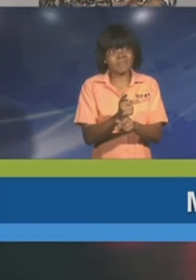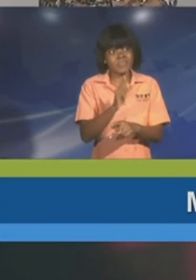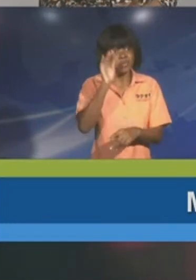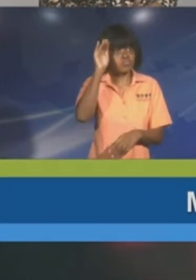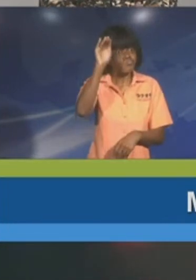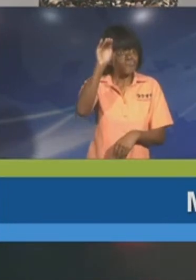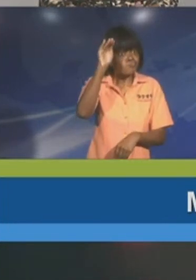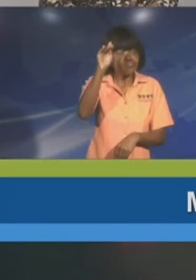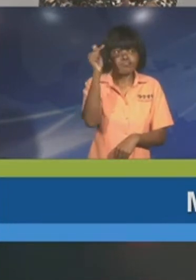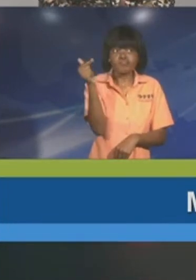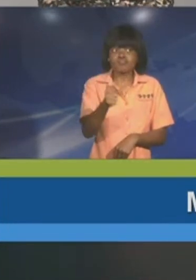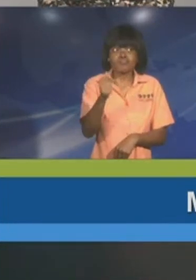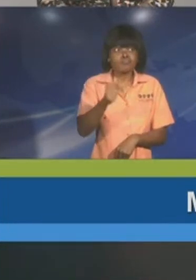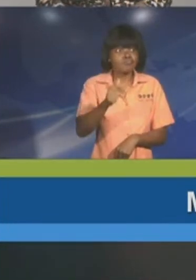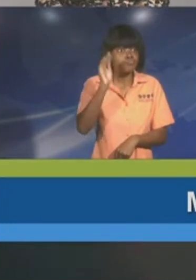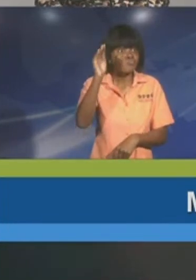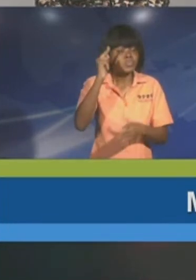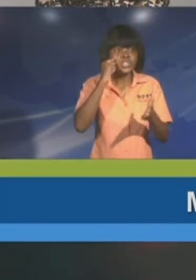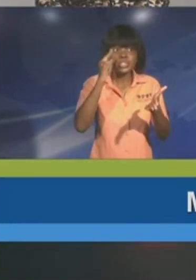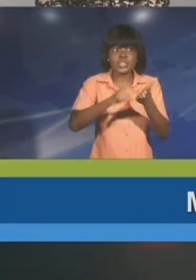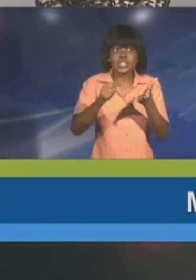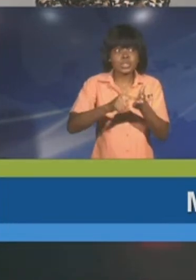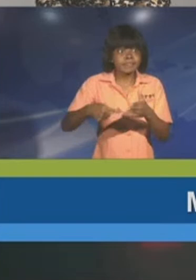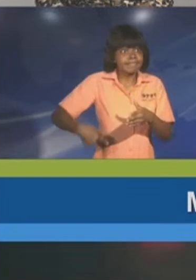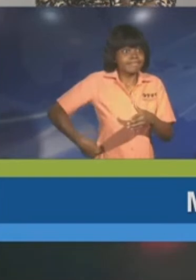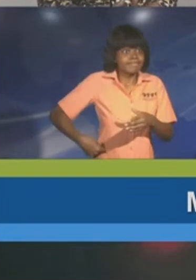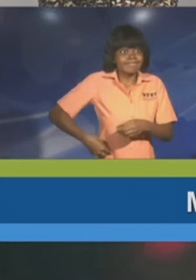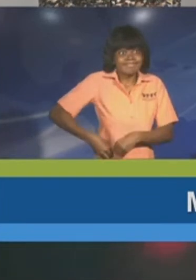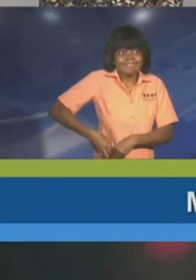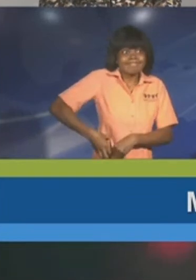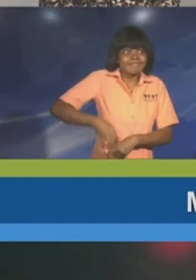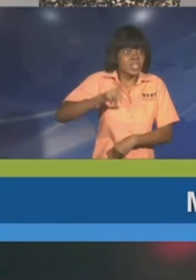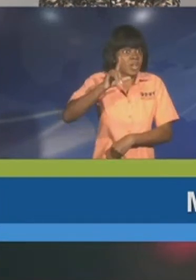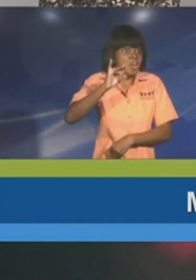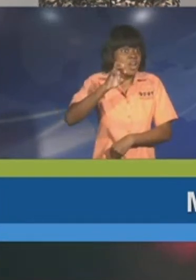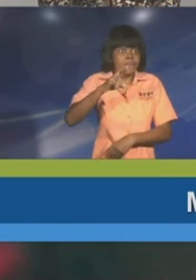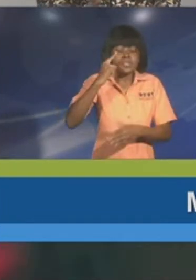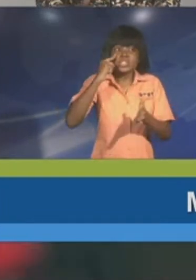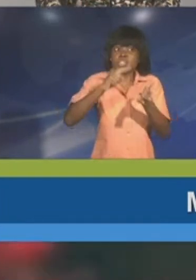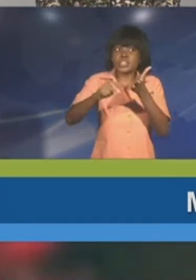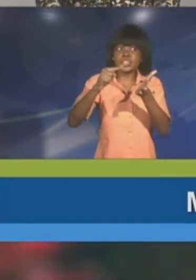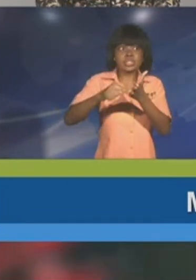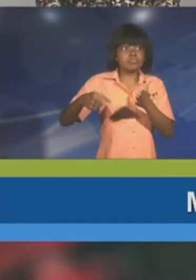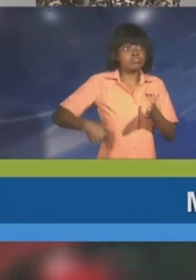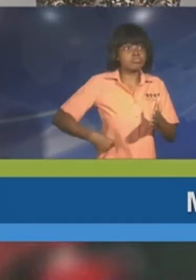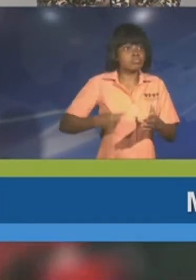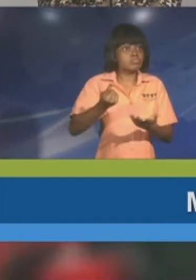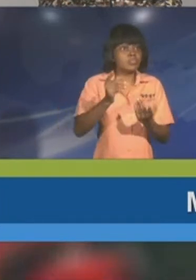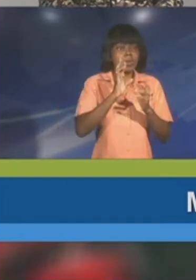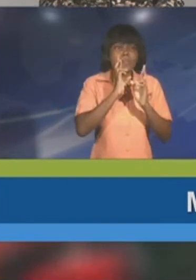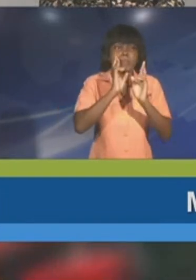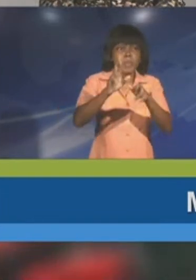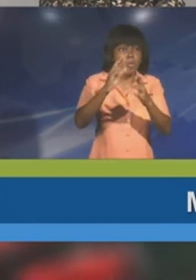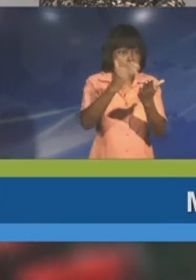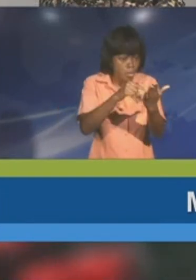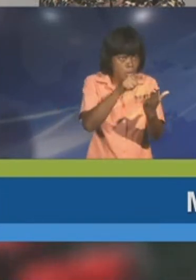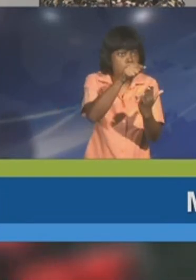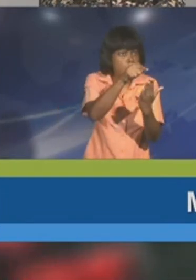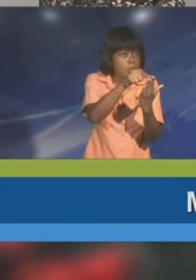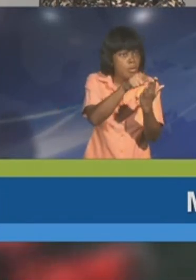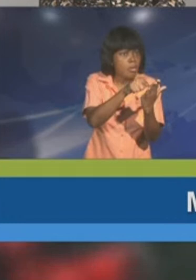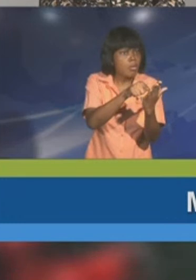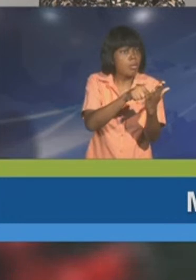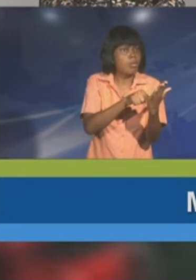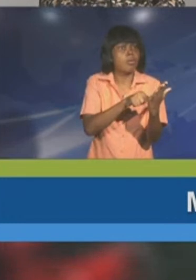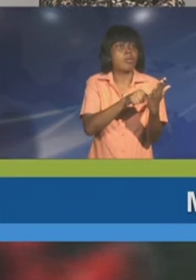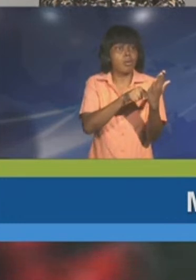to have their liver function test done. And when they do give you the results, or they do get the results, ask them, what are